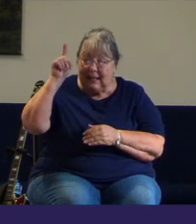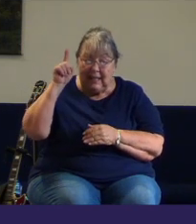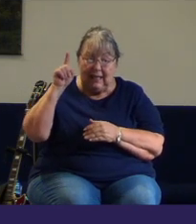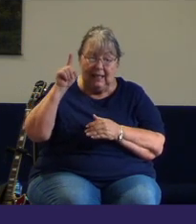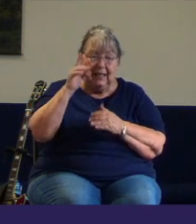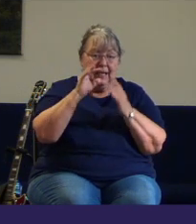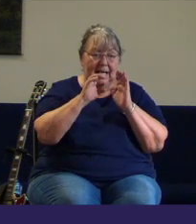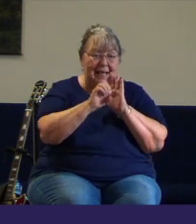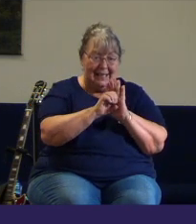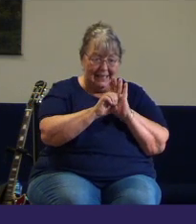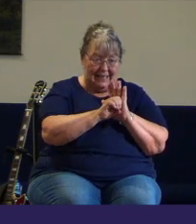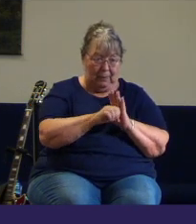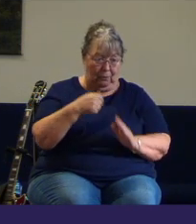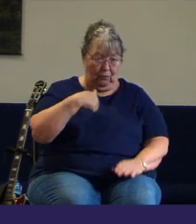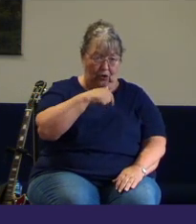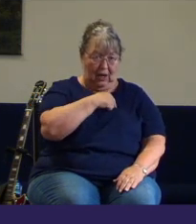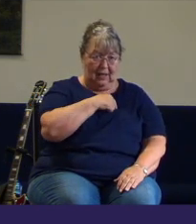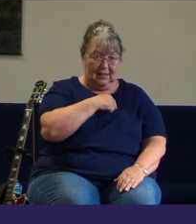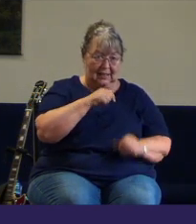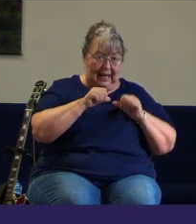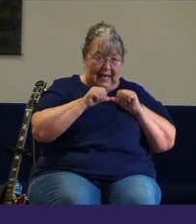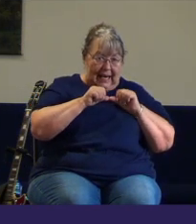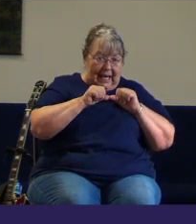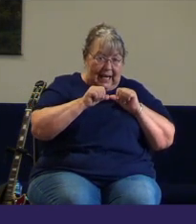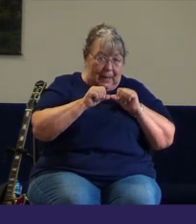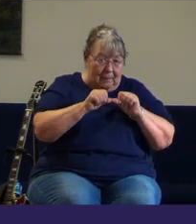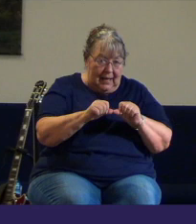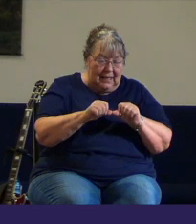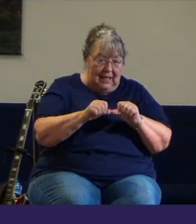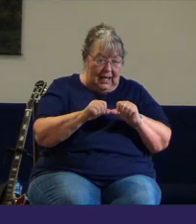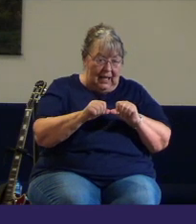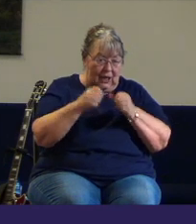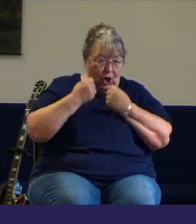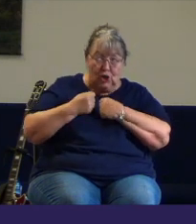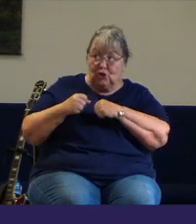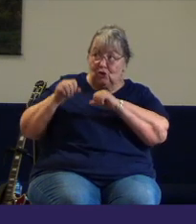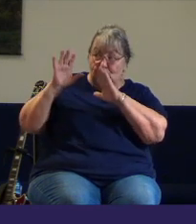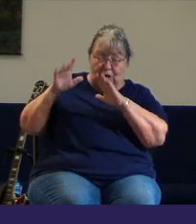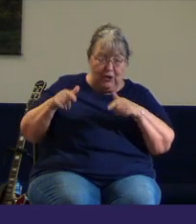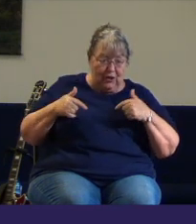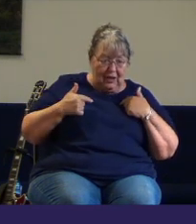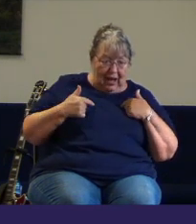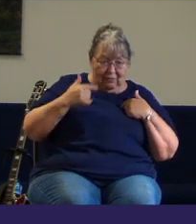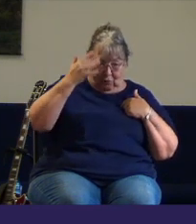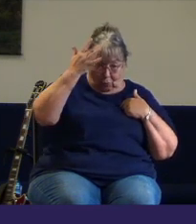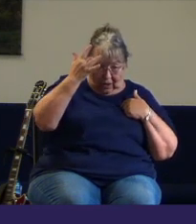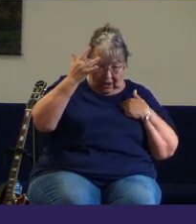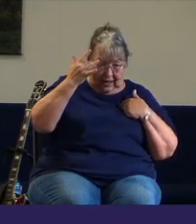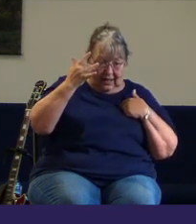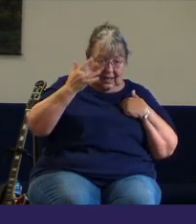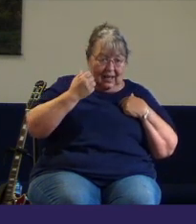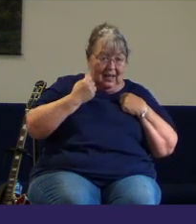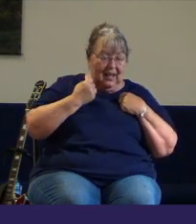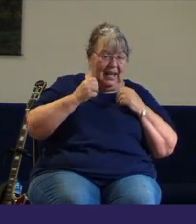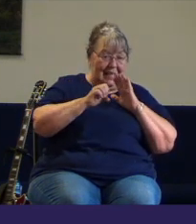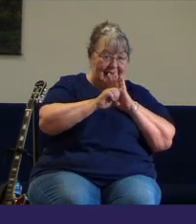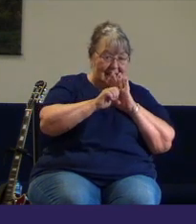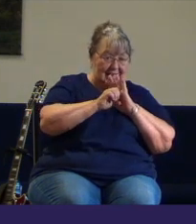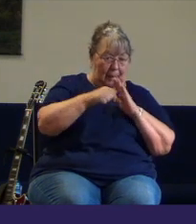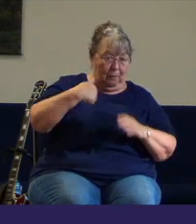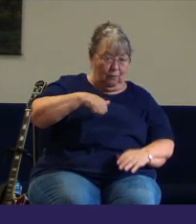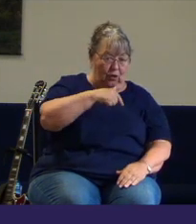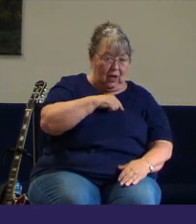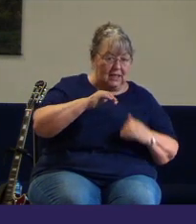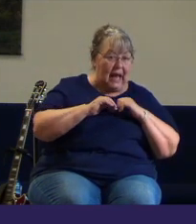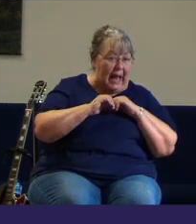us. He maintained a surrendered life as an example for us by praying and